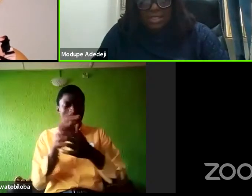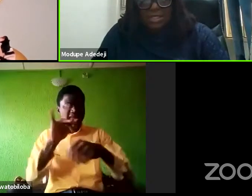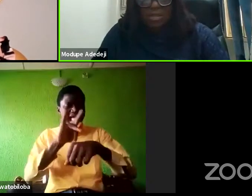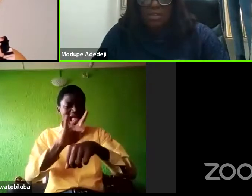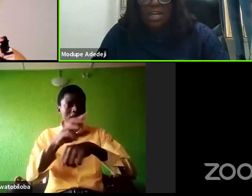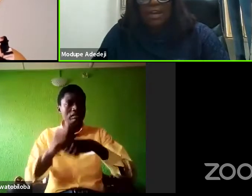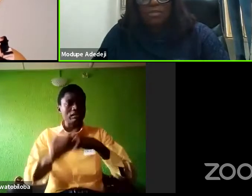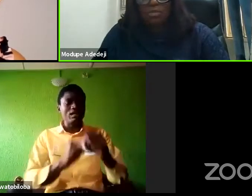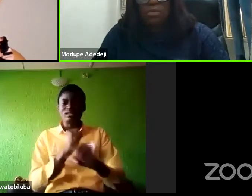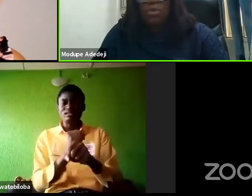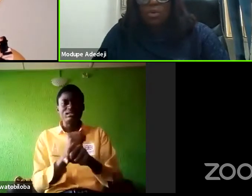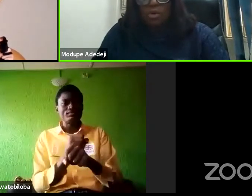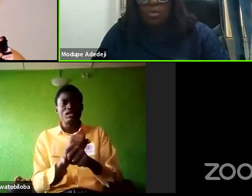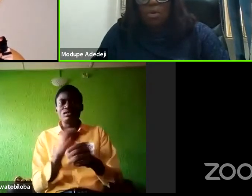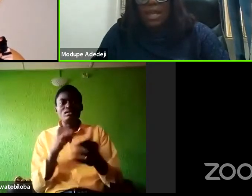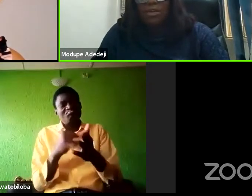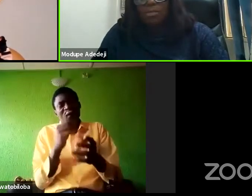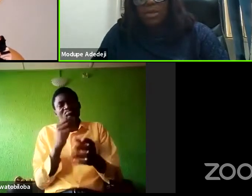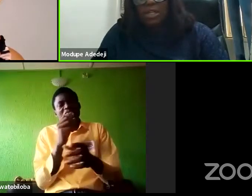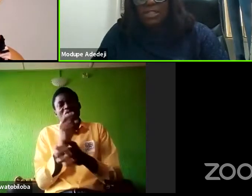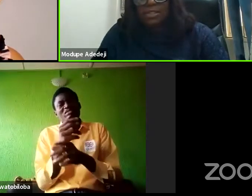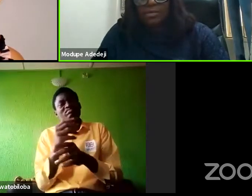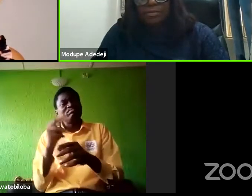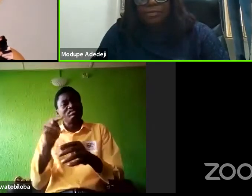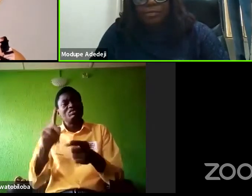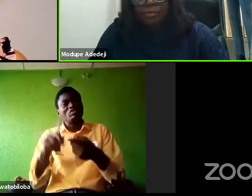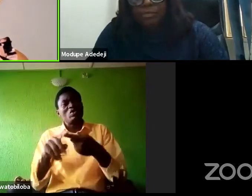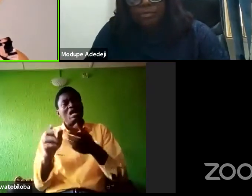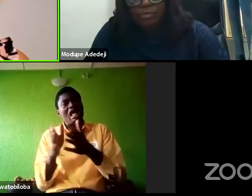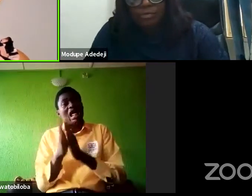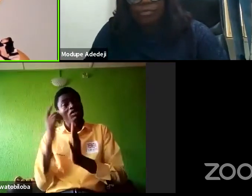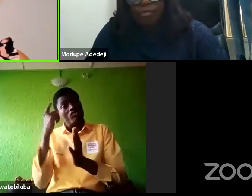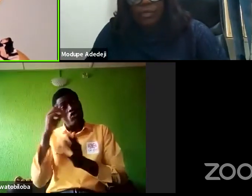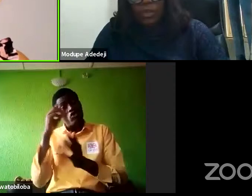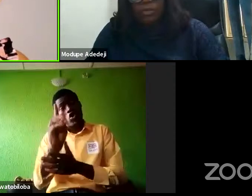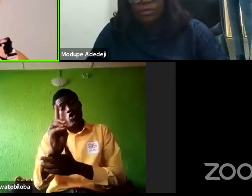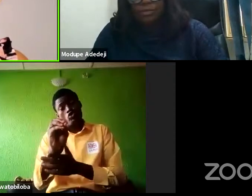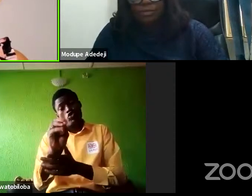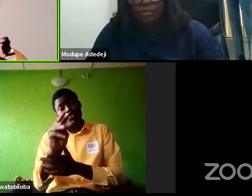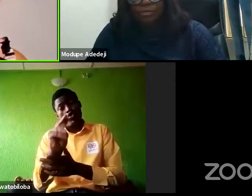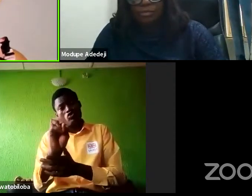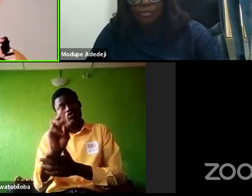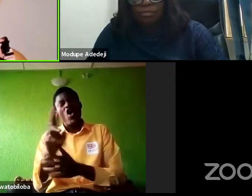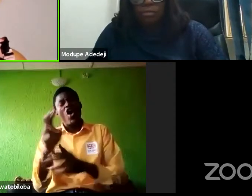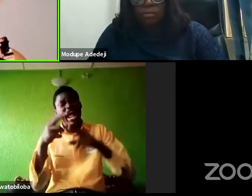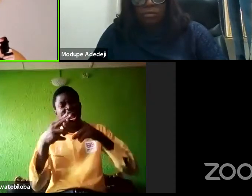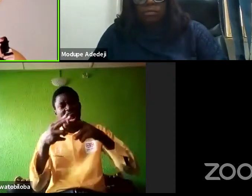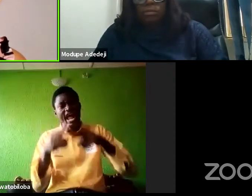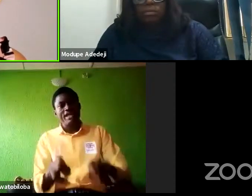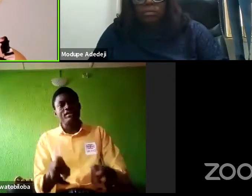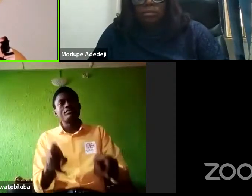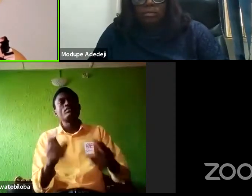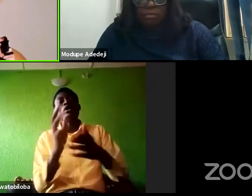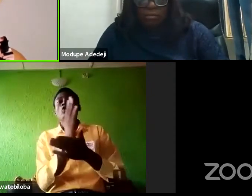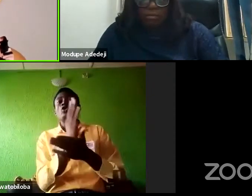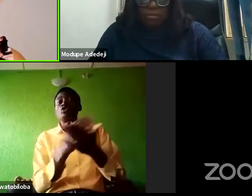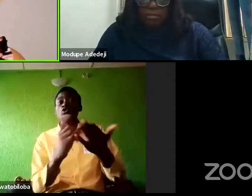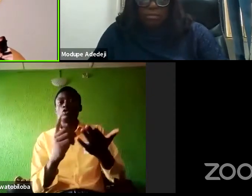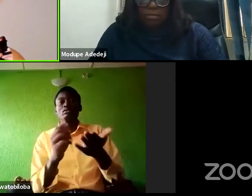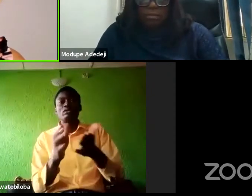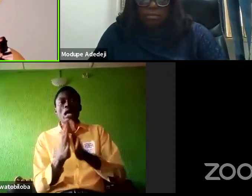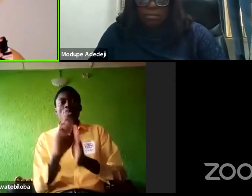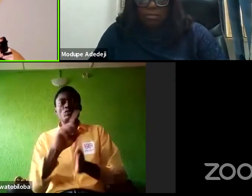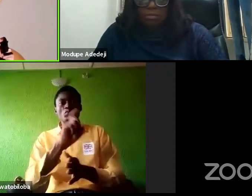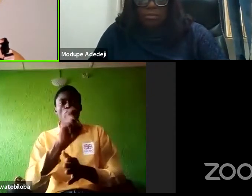donor eggs if they have to go ahead with pregnancy. Okay. Someone asked a question. Can menopause